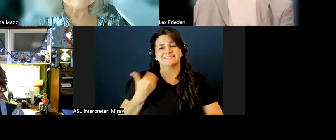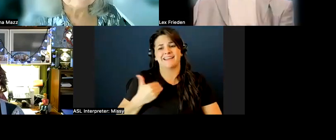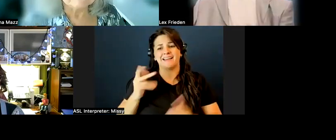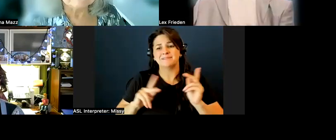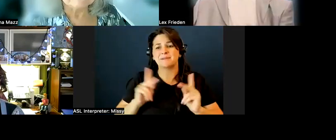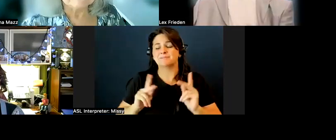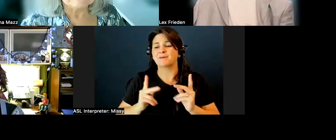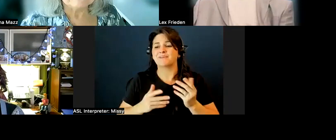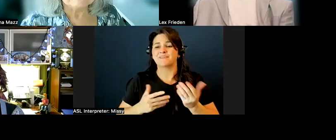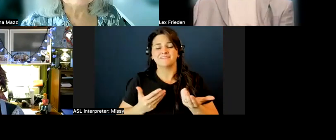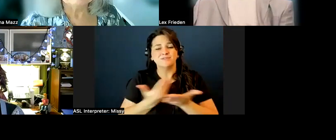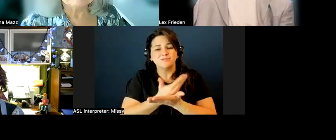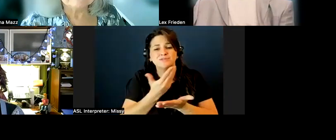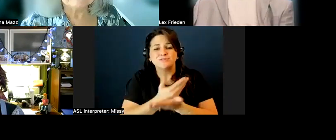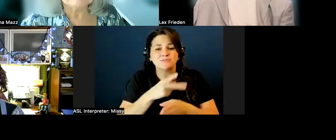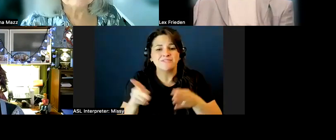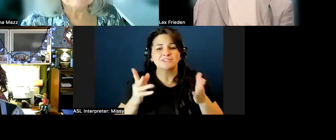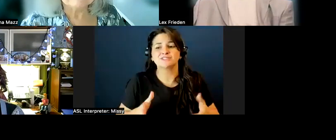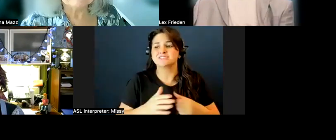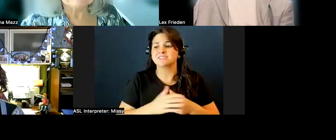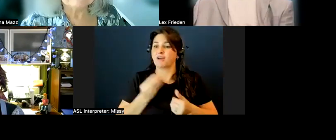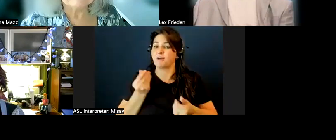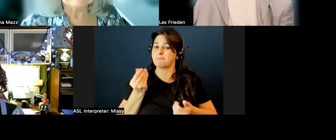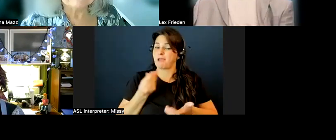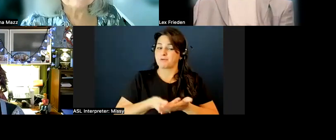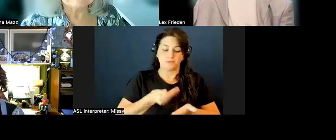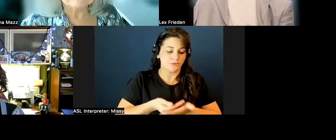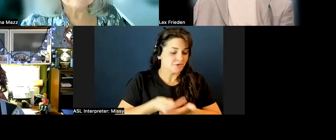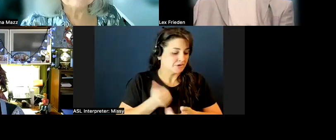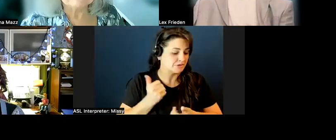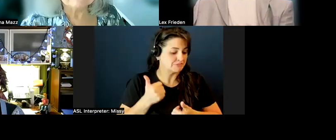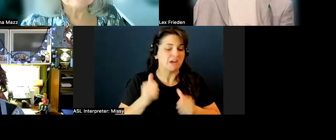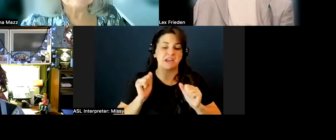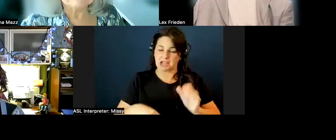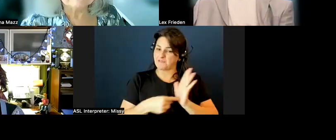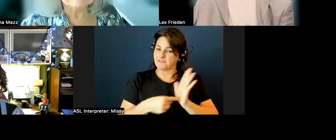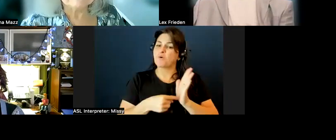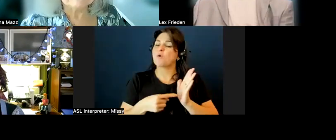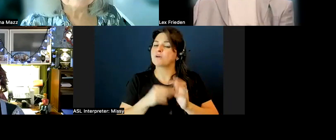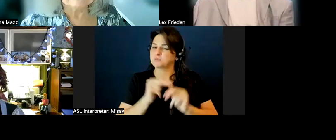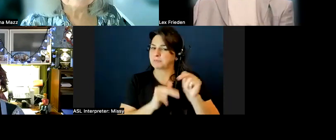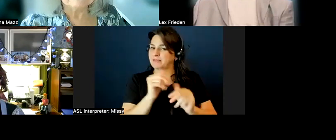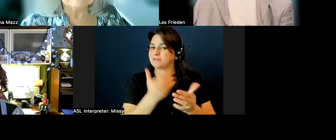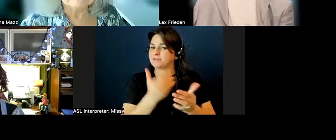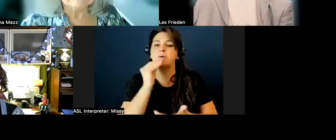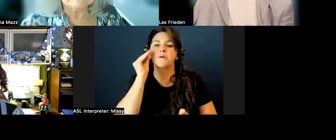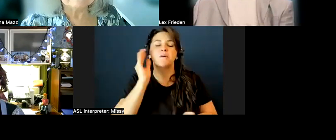burgeoning careers, and they have good income now, and they can afford to build a new home, and they do